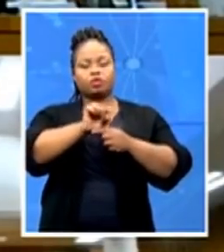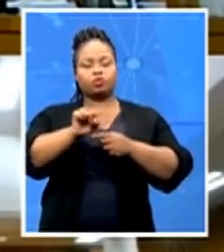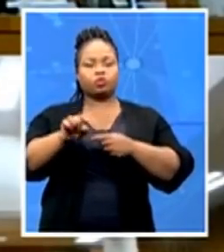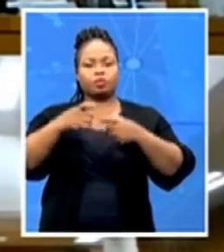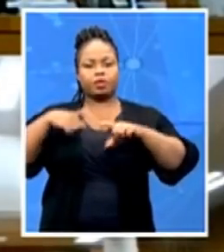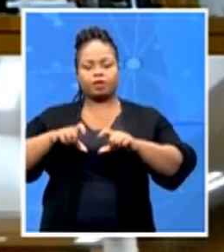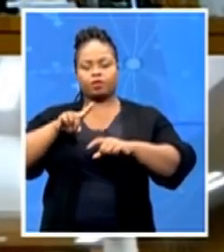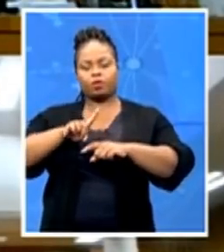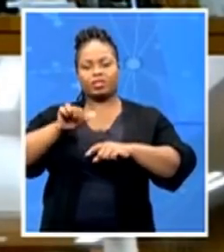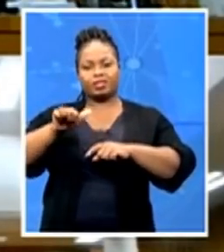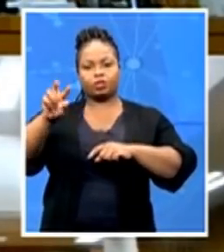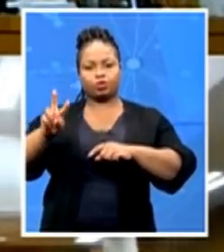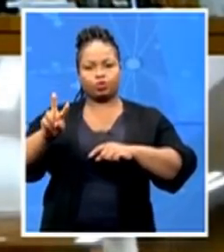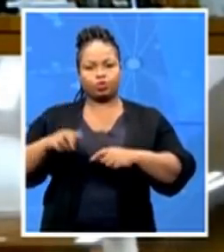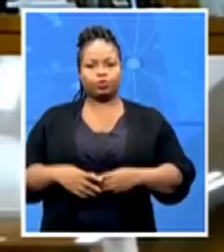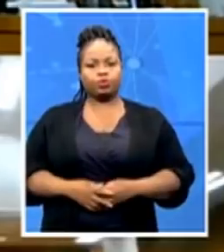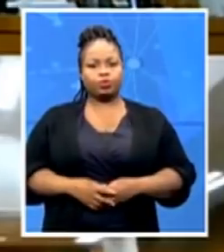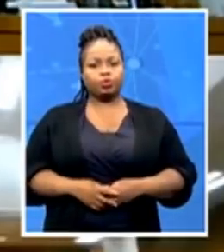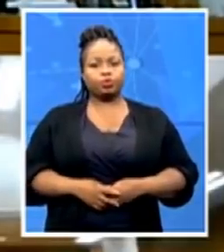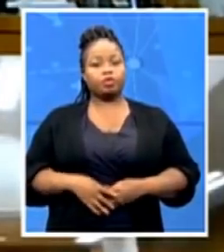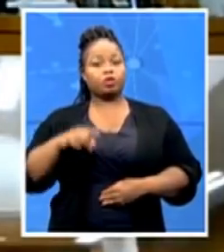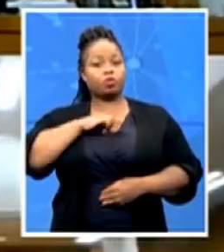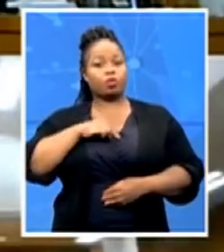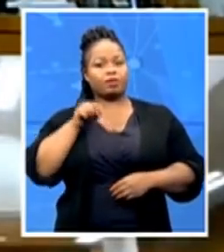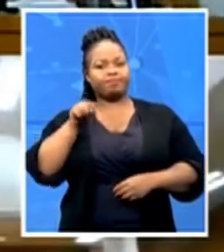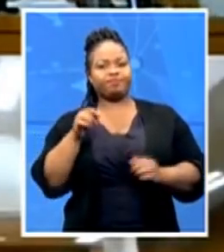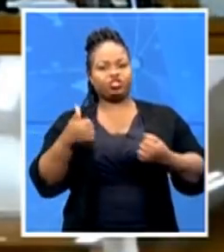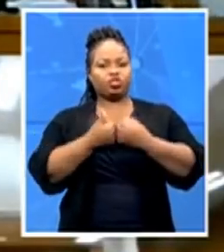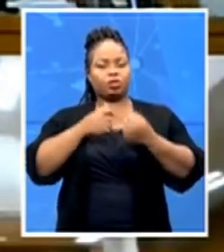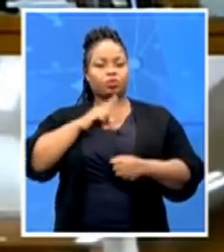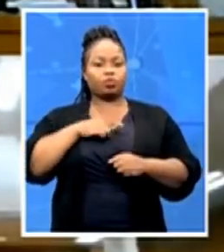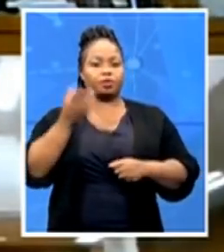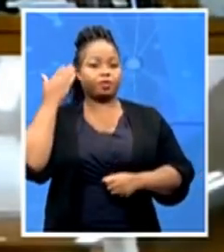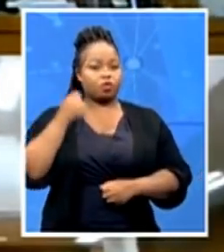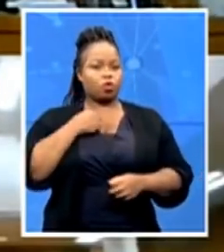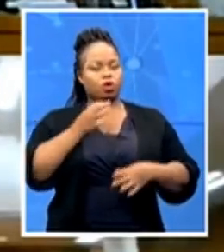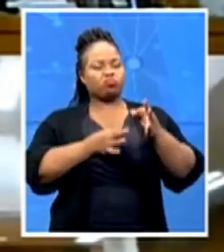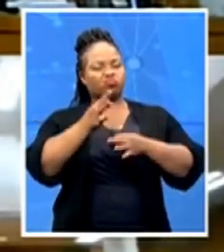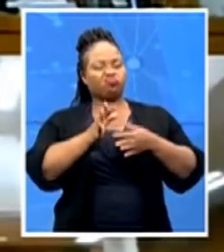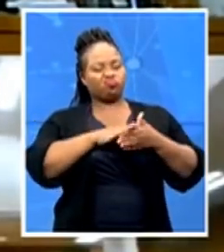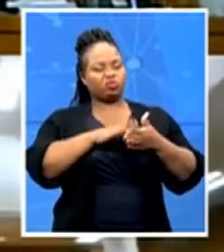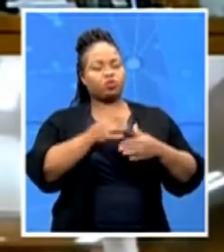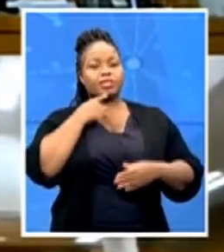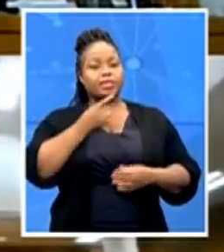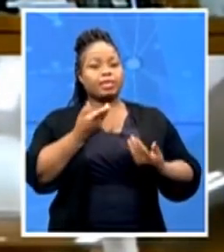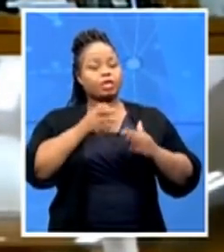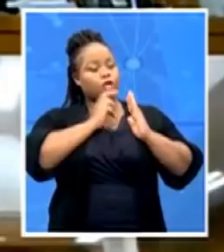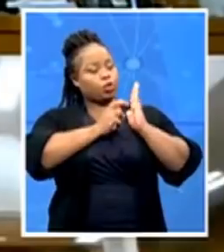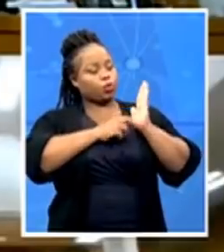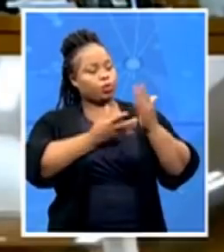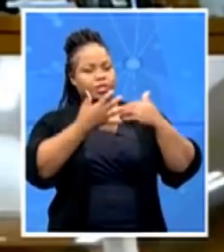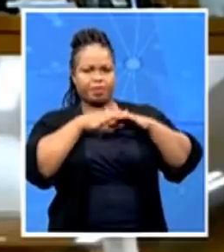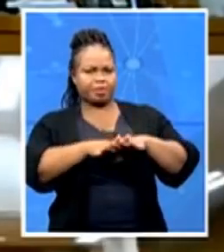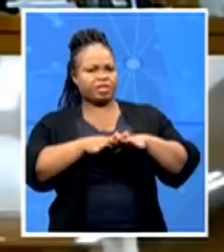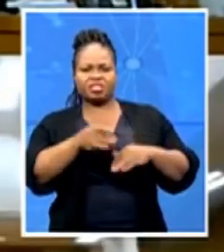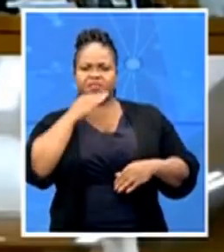Generally, as regards this challenge, for the reasons given earlier, we submit that as the implementation of the rules is not administrative action regulated by